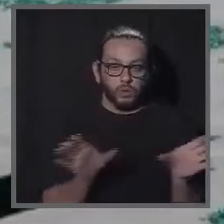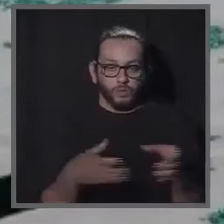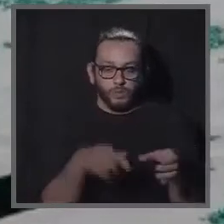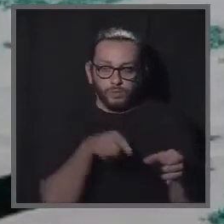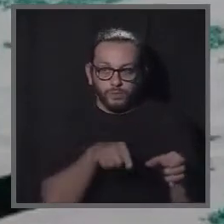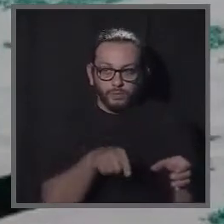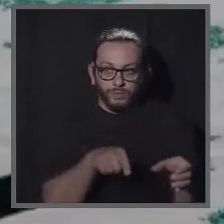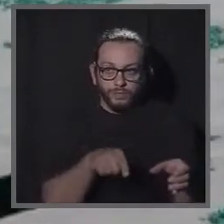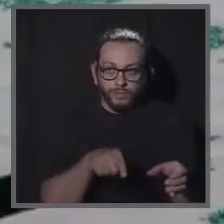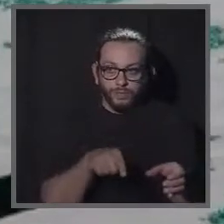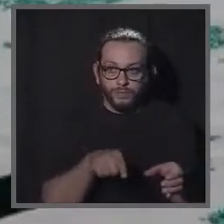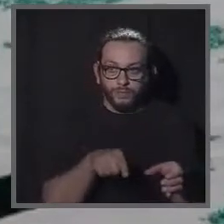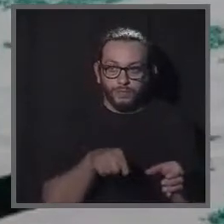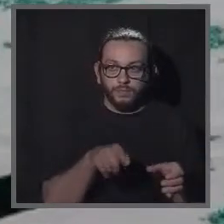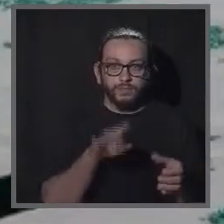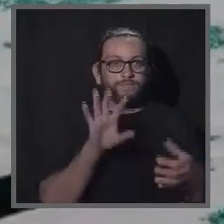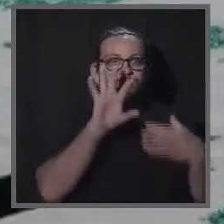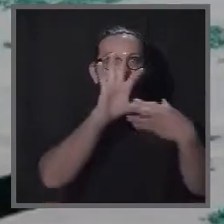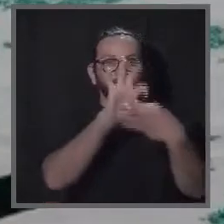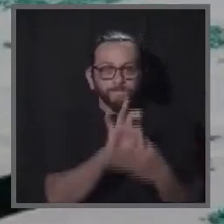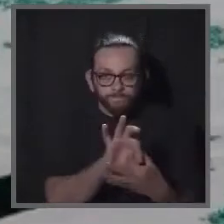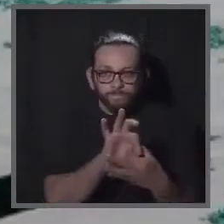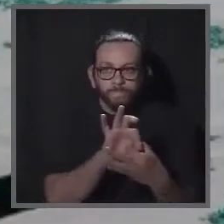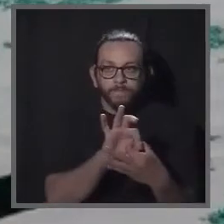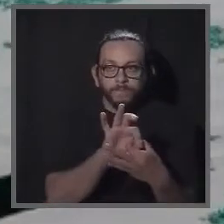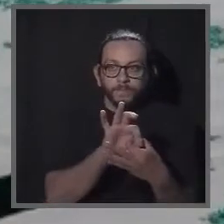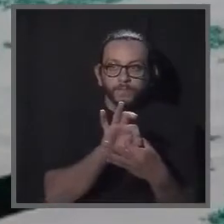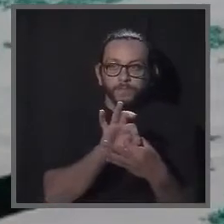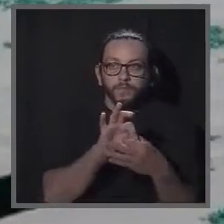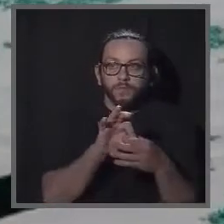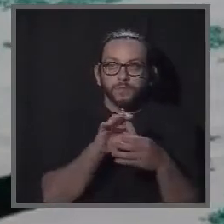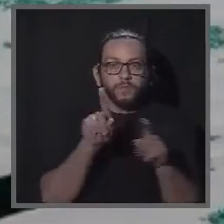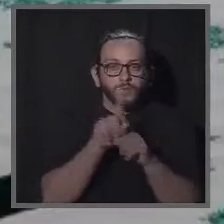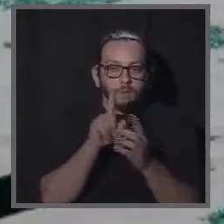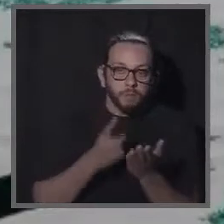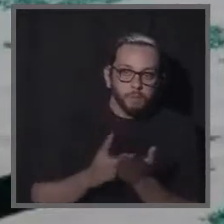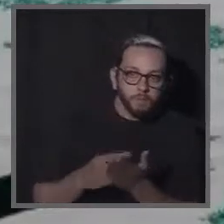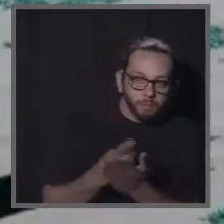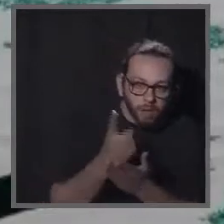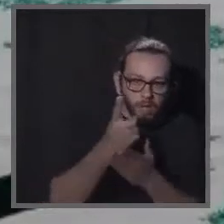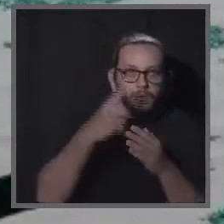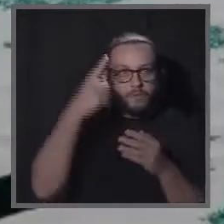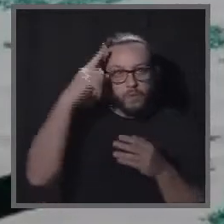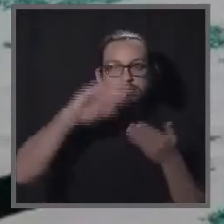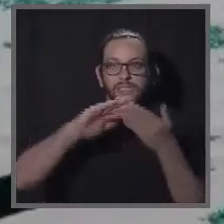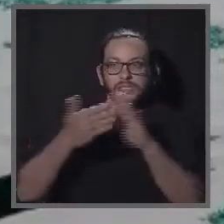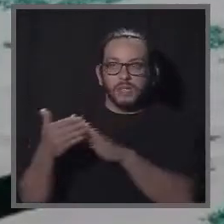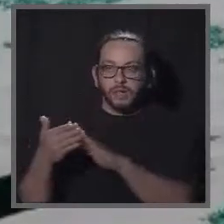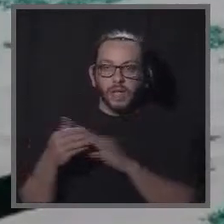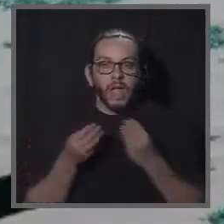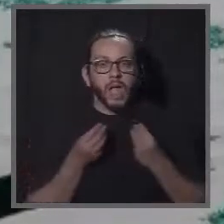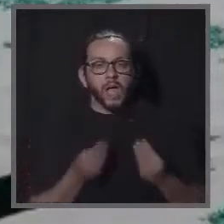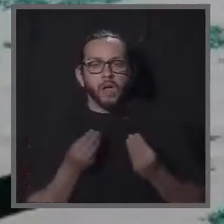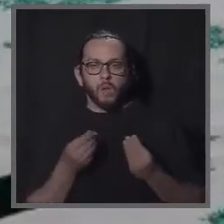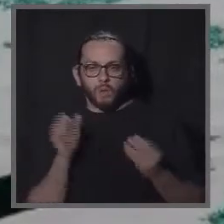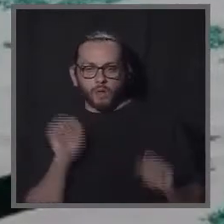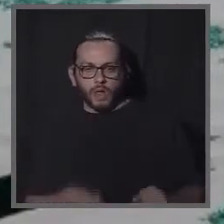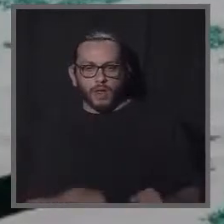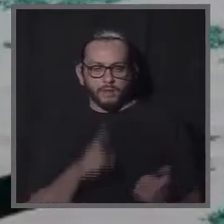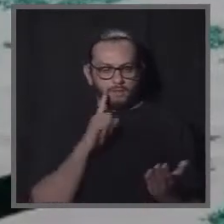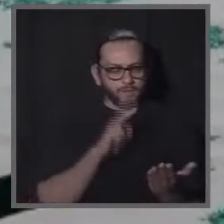group also related to this map of the city, how the map of the city